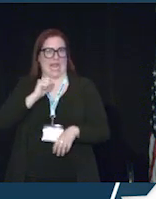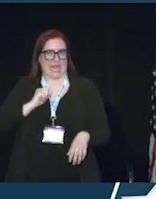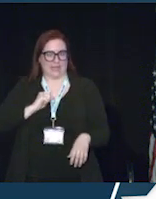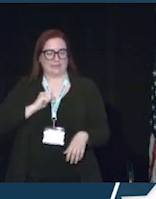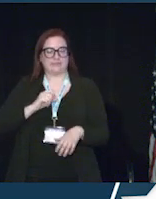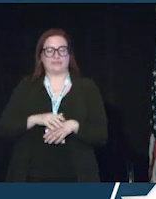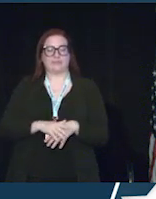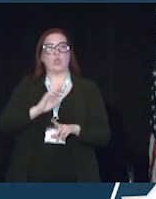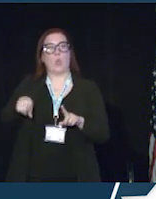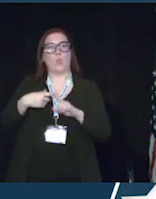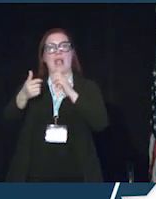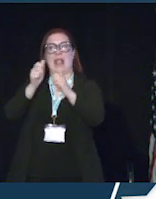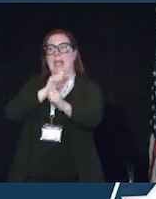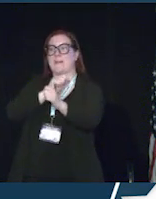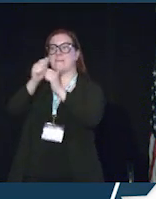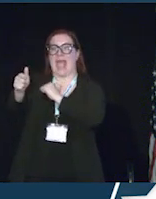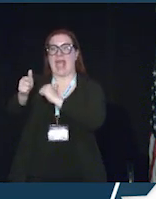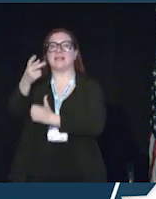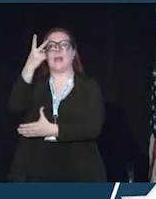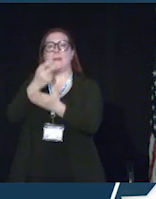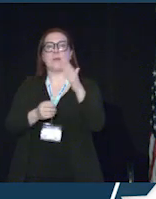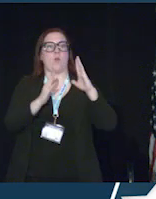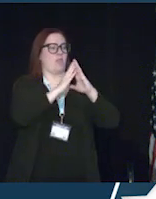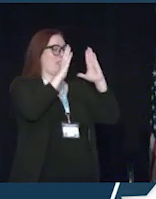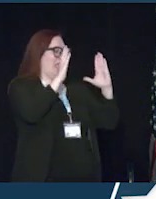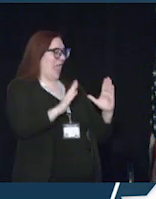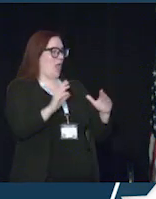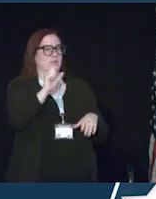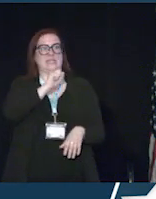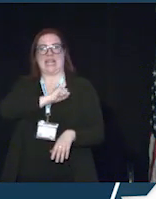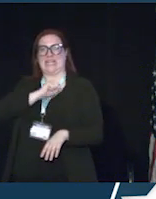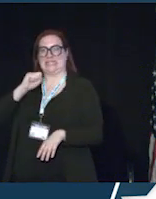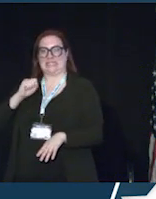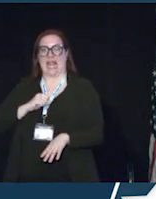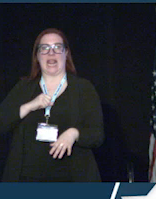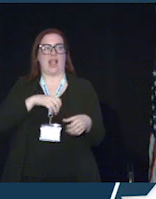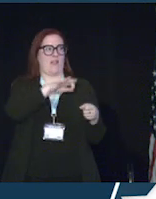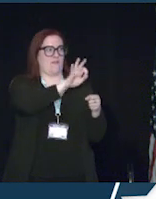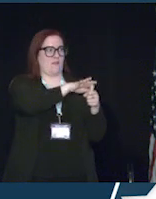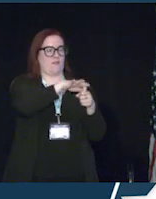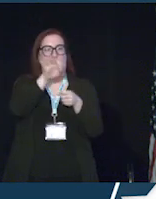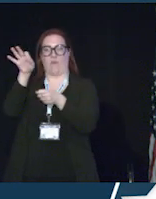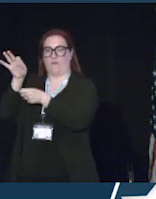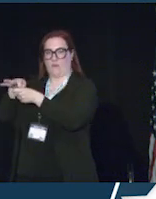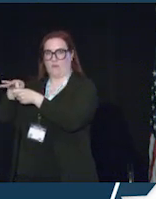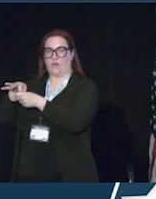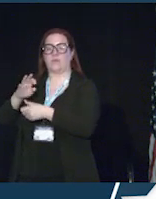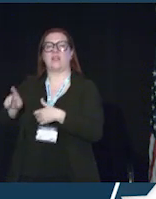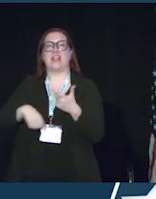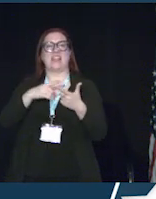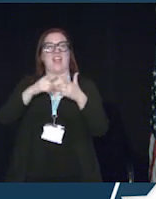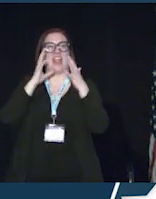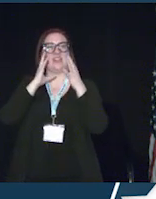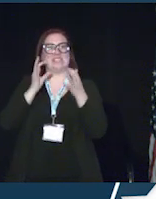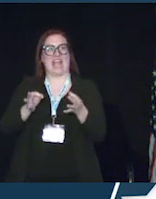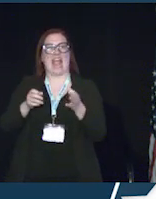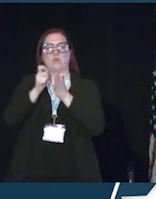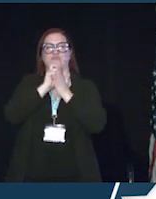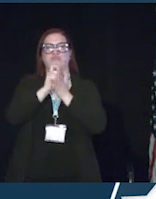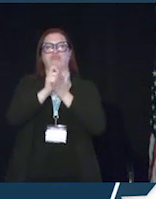it is passed both the House and the Senate, it is off to the President's desk to be signed into law.